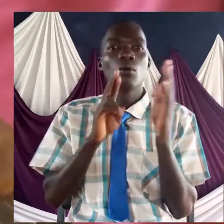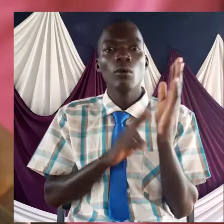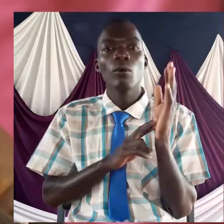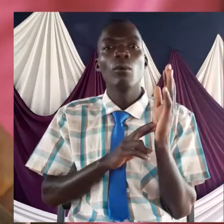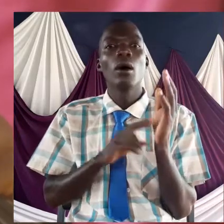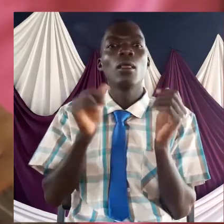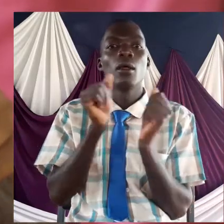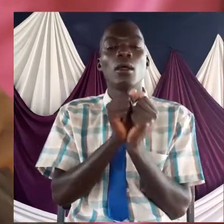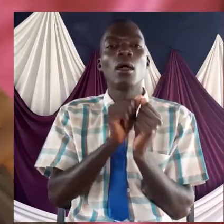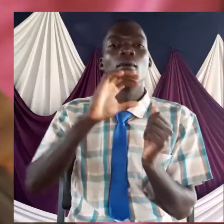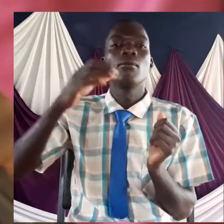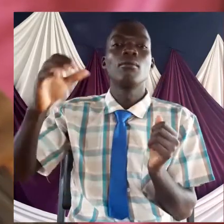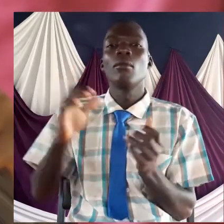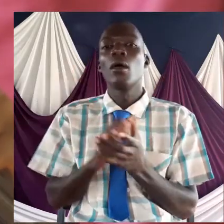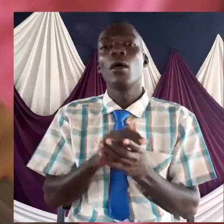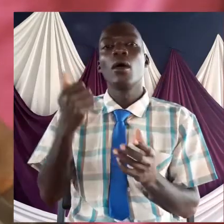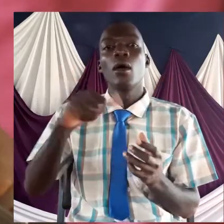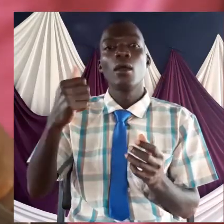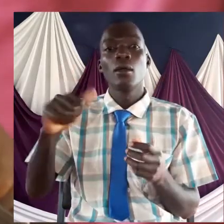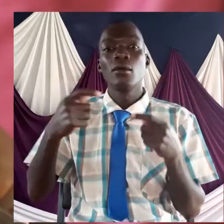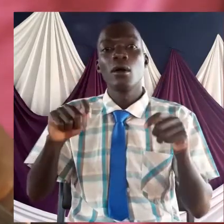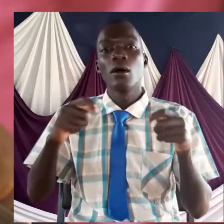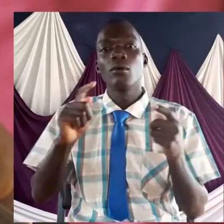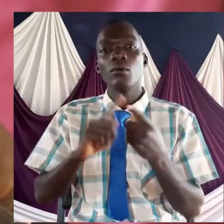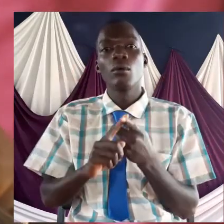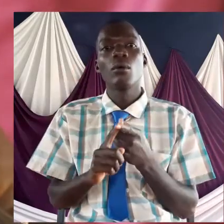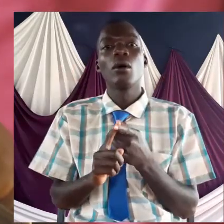nations. Mm-hmm. And any that tried